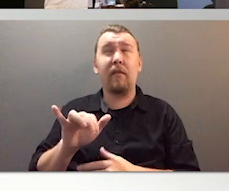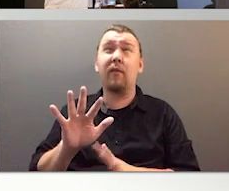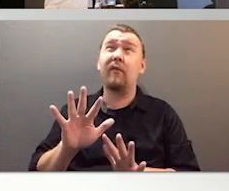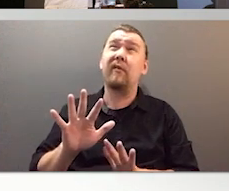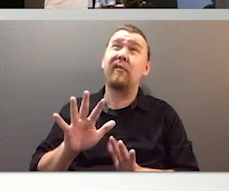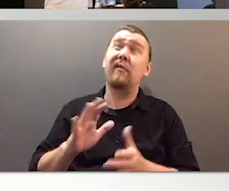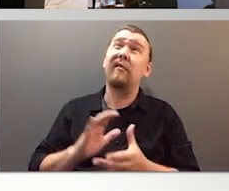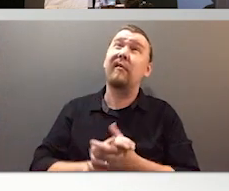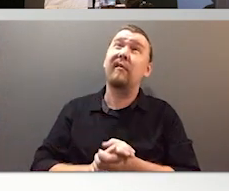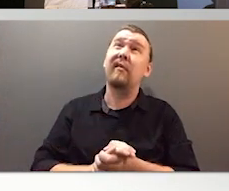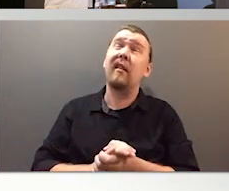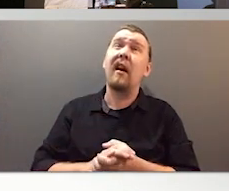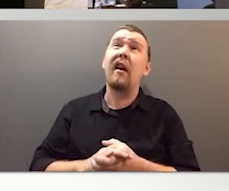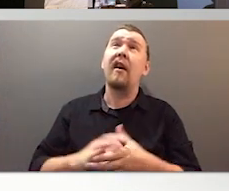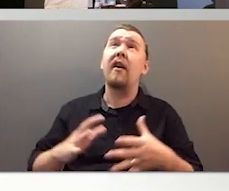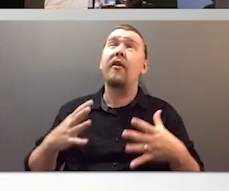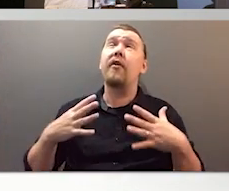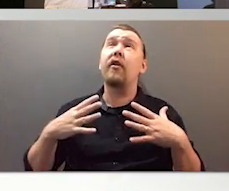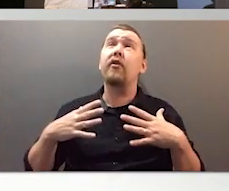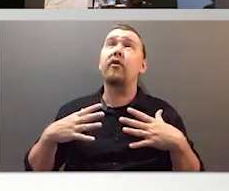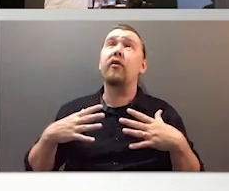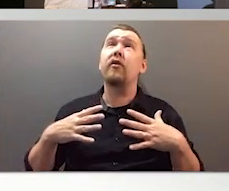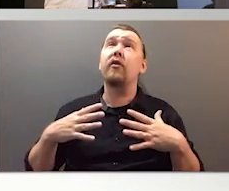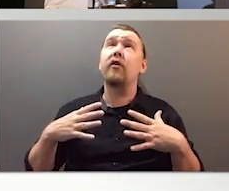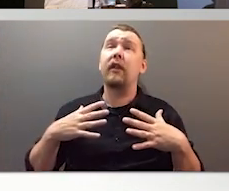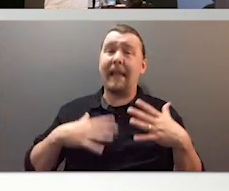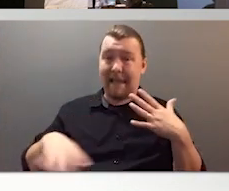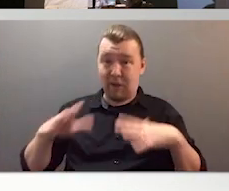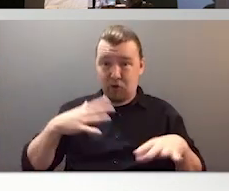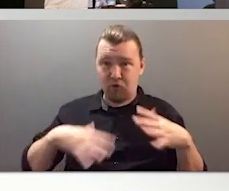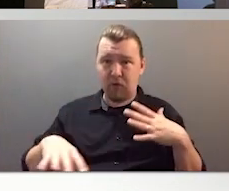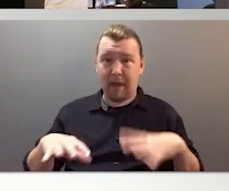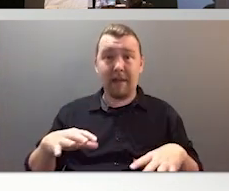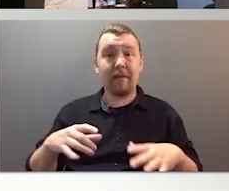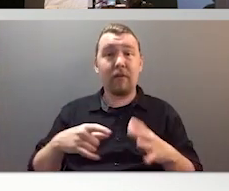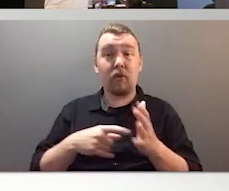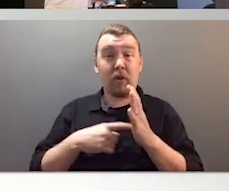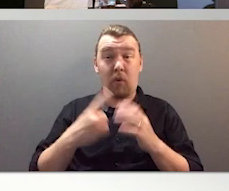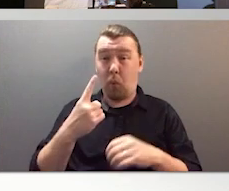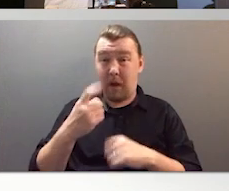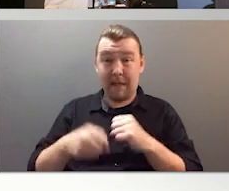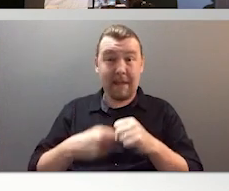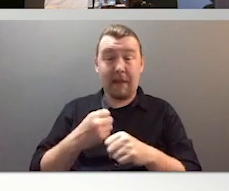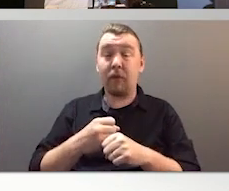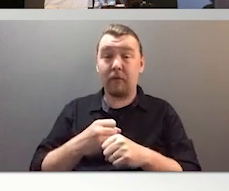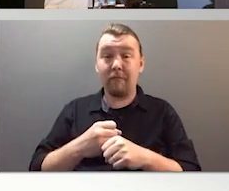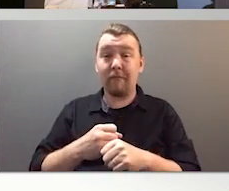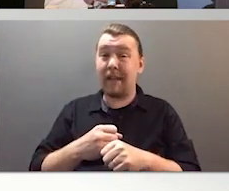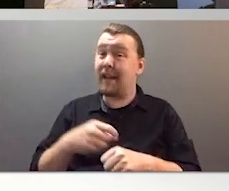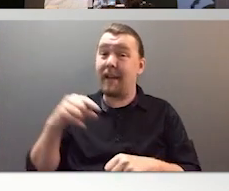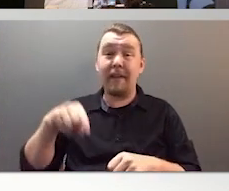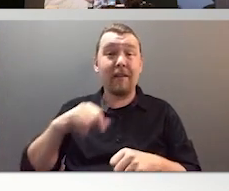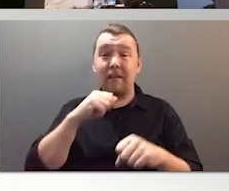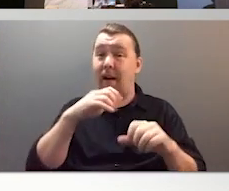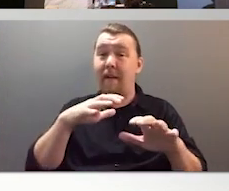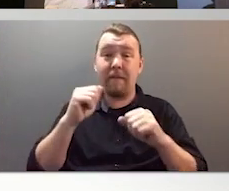process. This is not anything that happens overnight. I'm not a quick fix. I'm not a pill. I'm